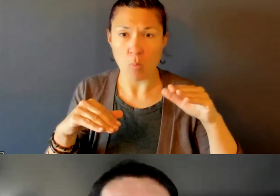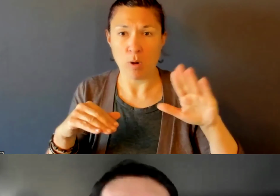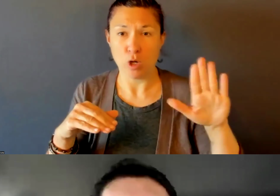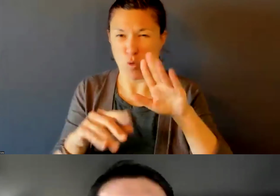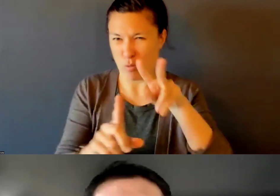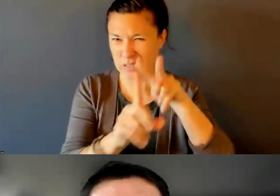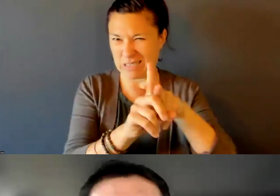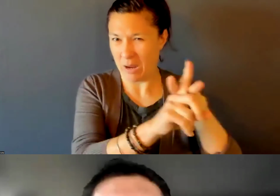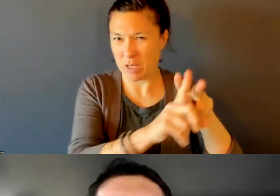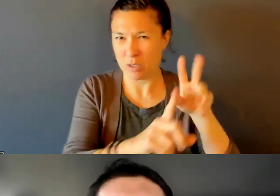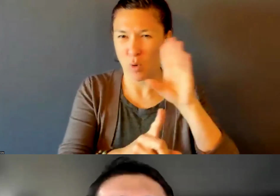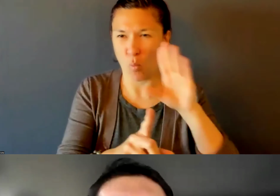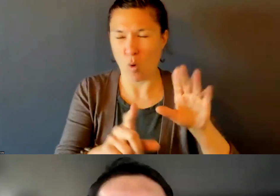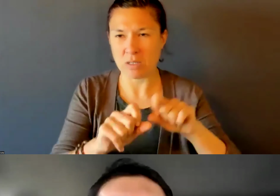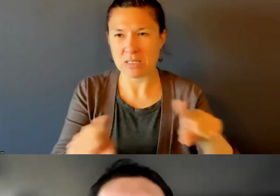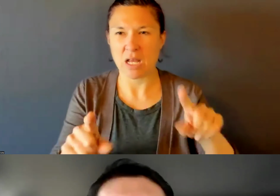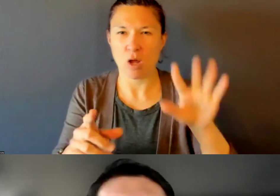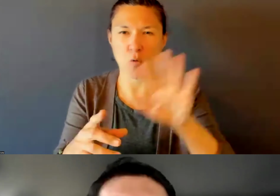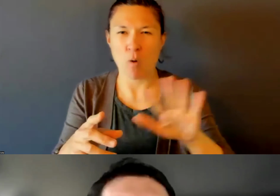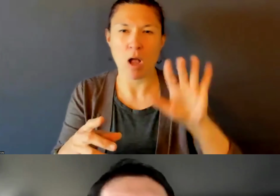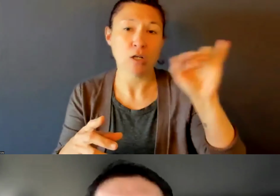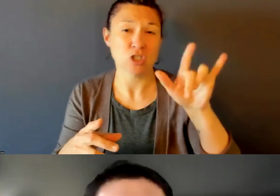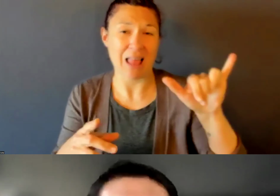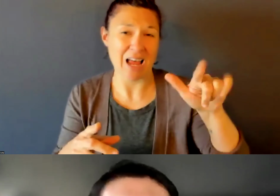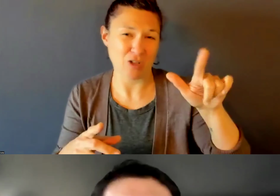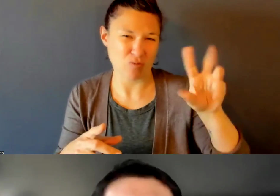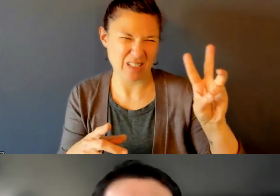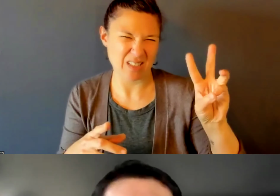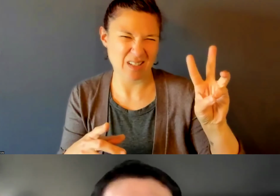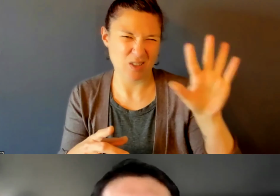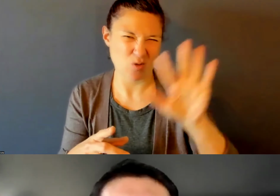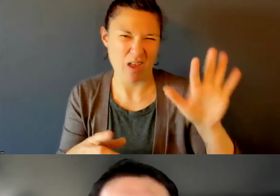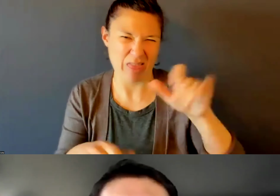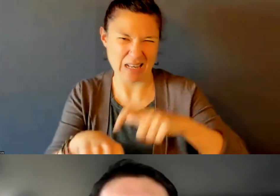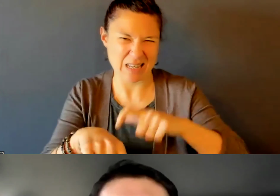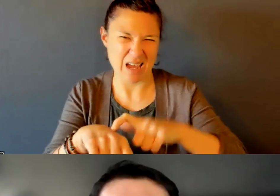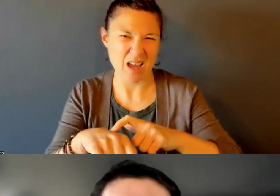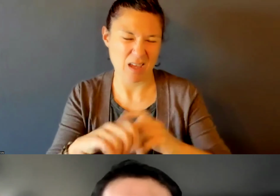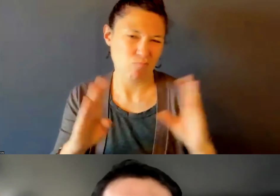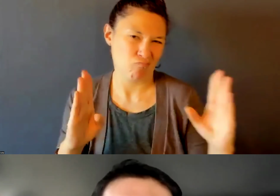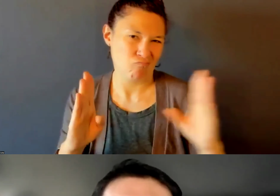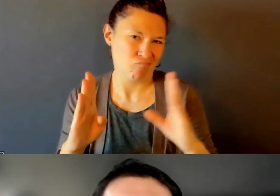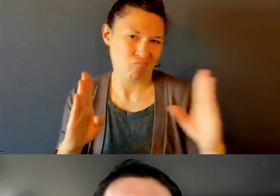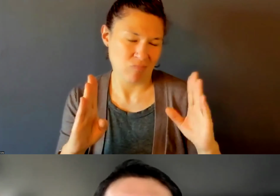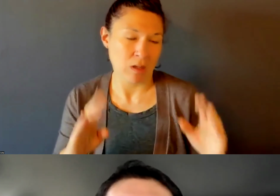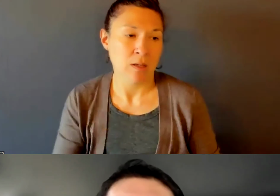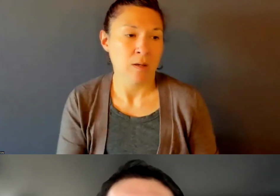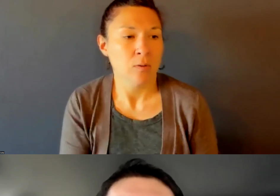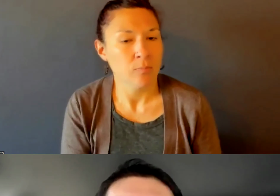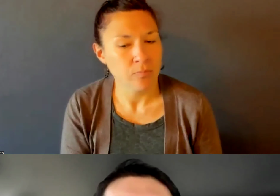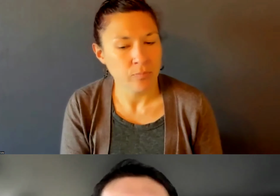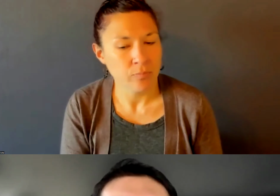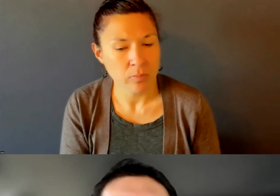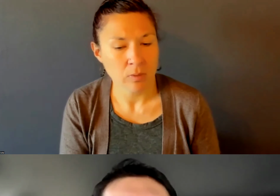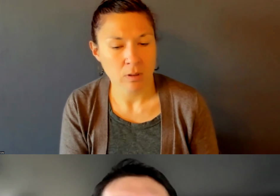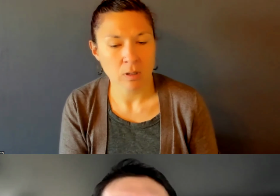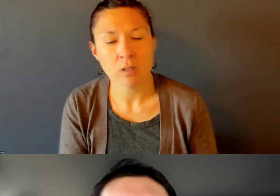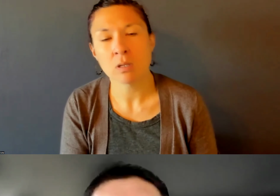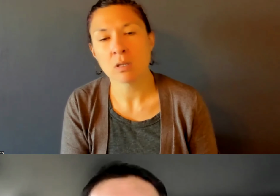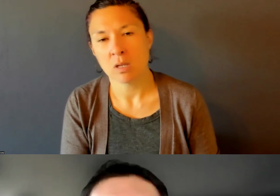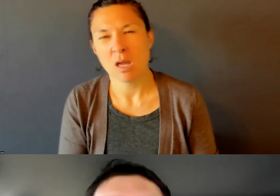assignments around the 26th of July. It may be plus or minus a day or so, but around the 26th of July. And you'll get a little bit more